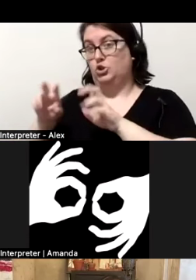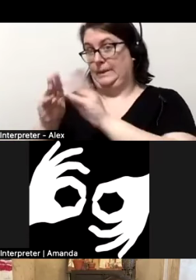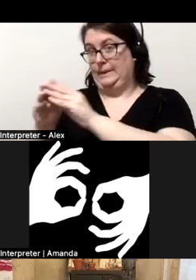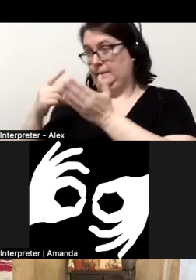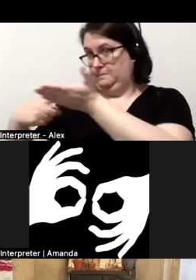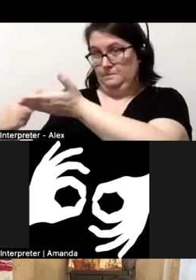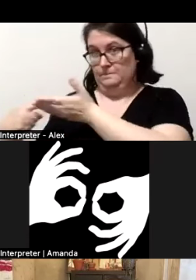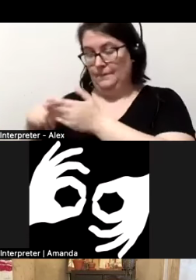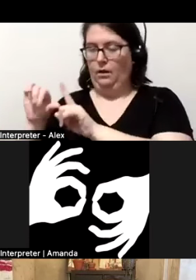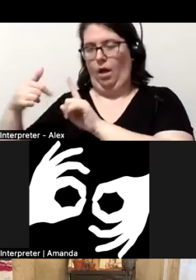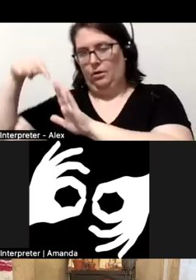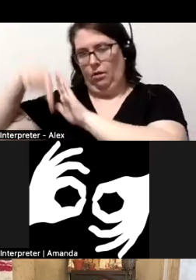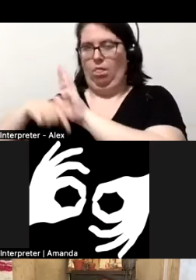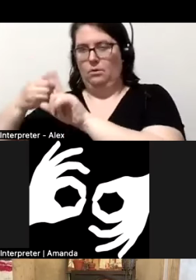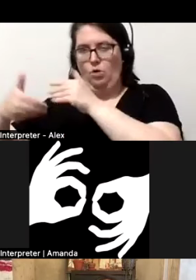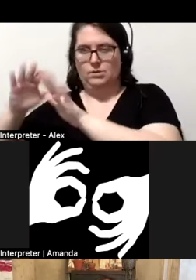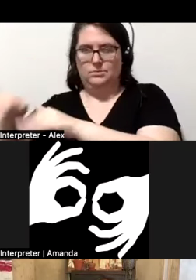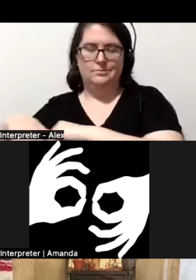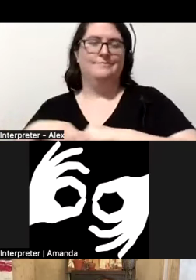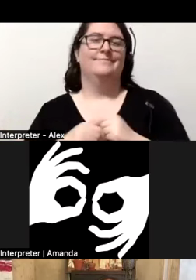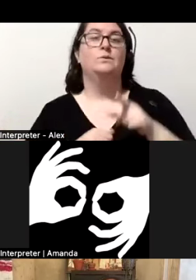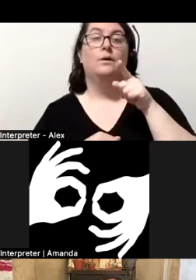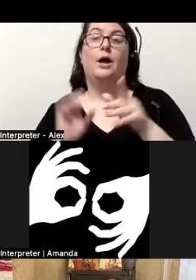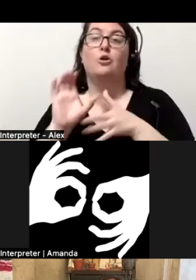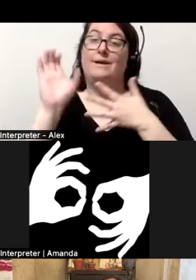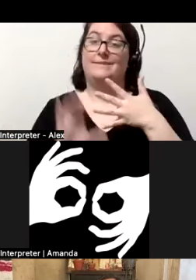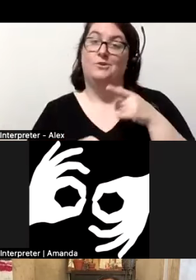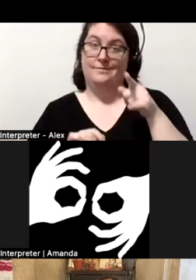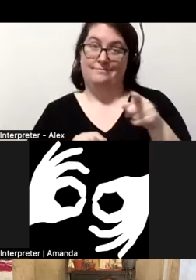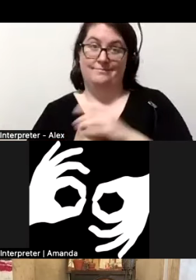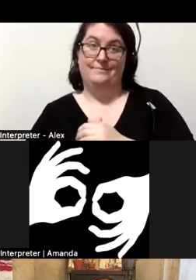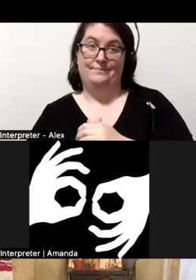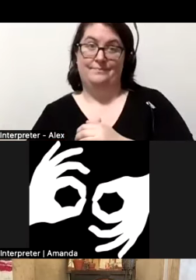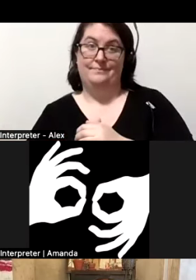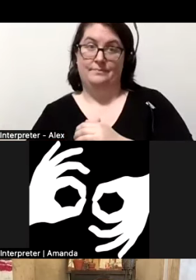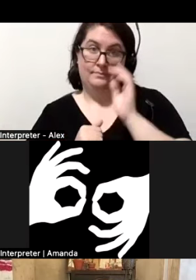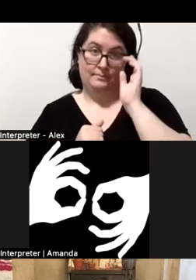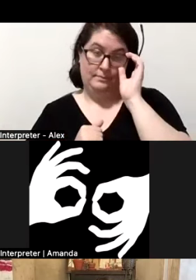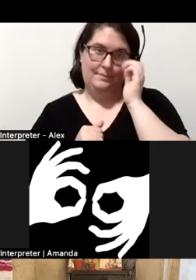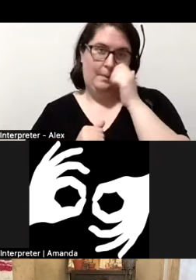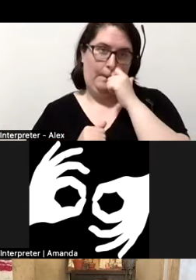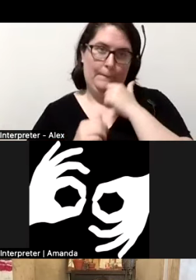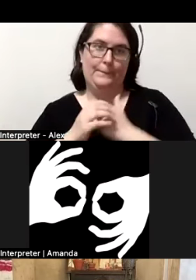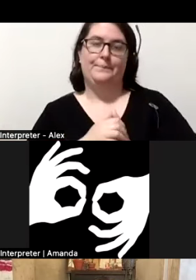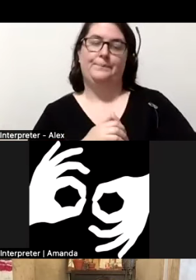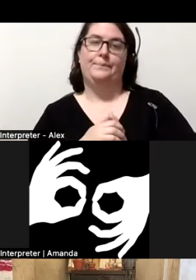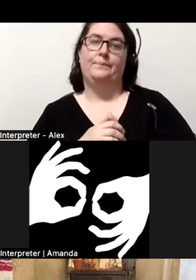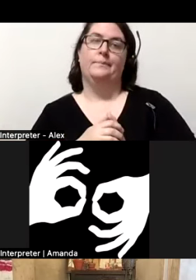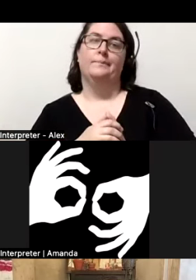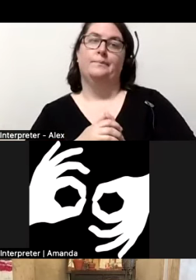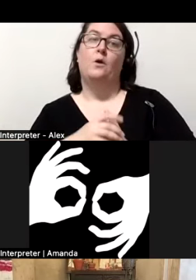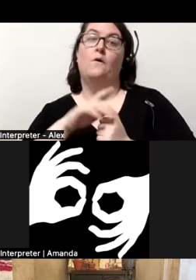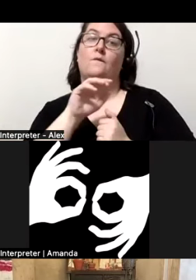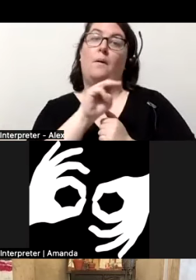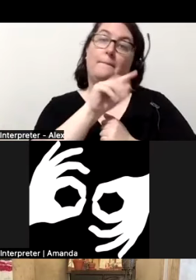a whole other process. So these are the criteria that they're looking at. So under artistic merit or artistic mandate, we're looking